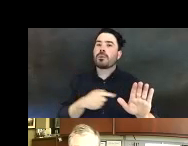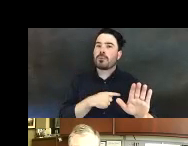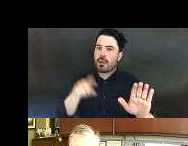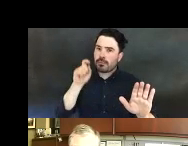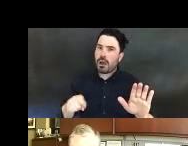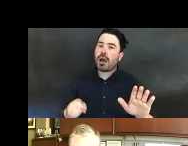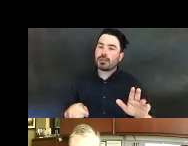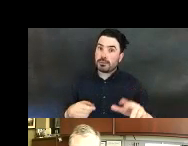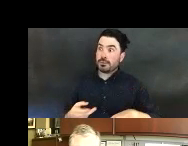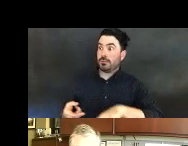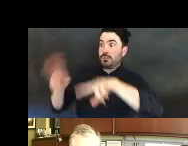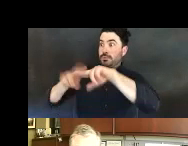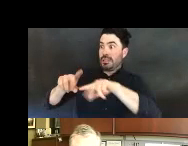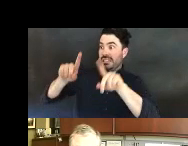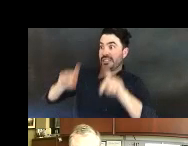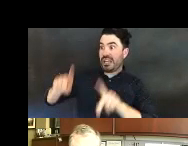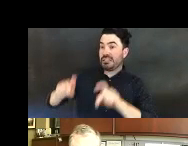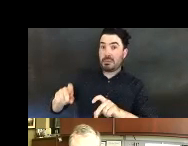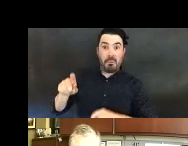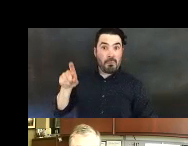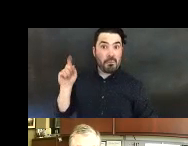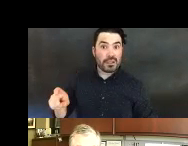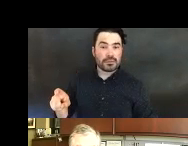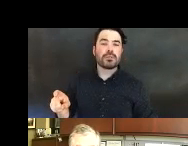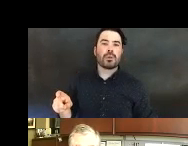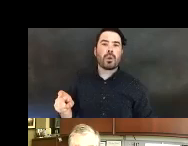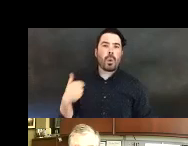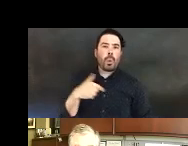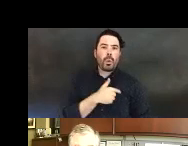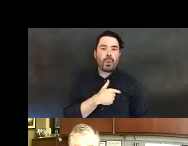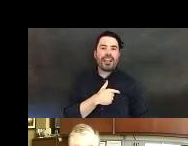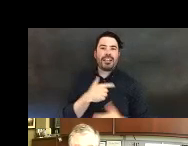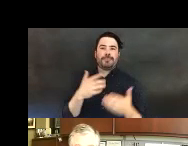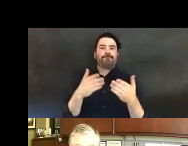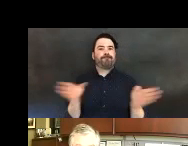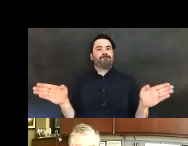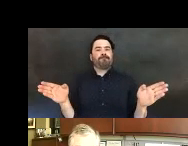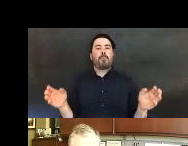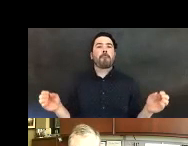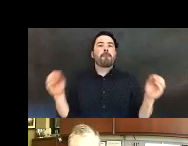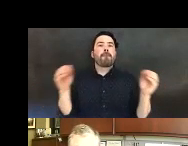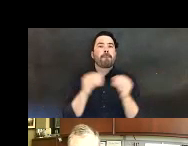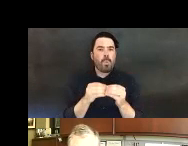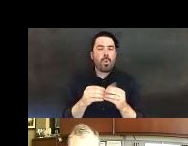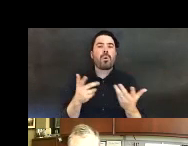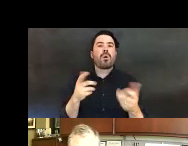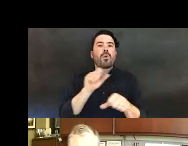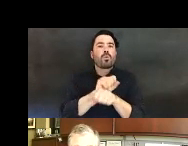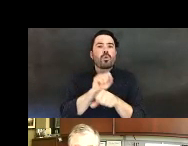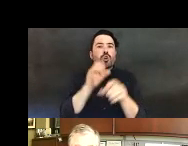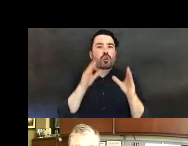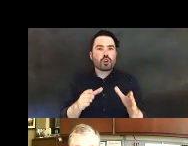larger volumes of testing, we are expanding the pool of employees that we can utilize for obtaining